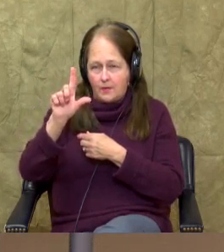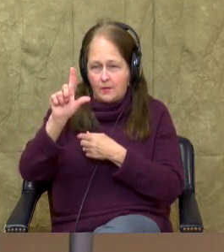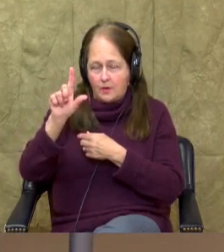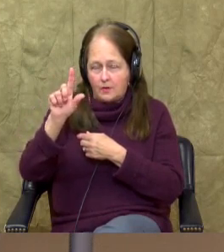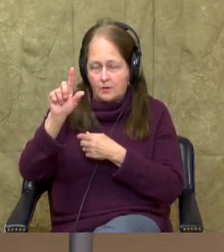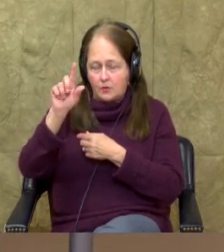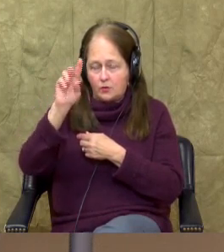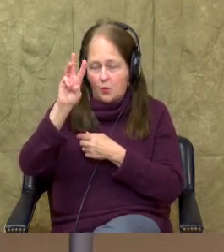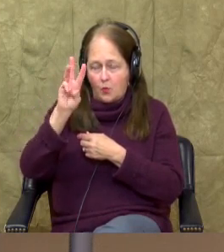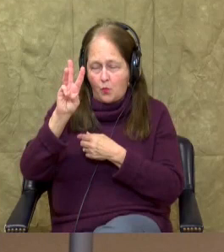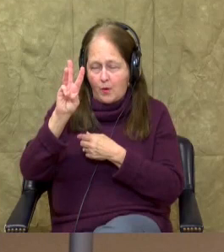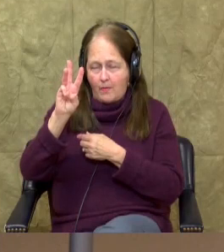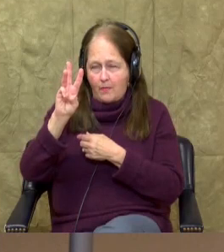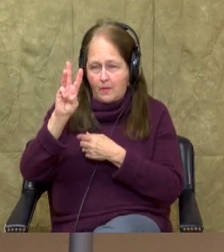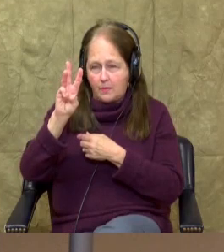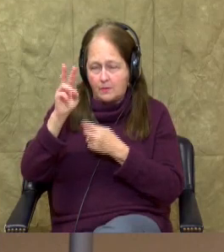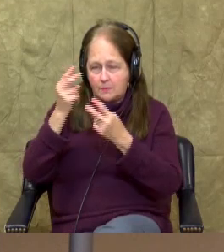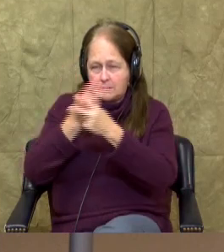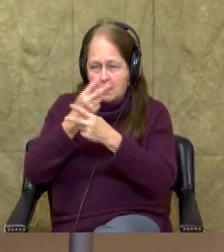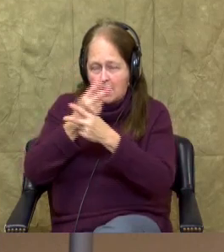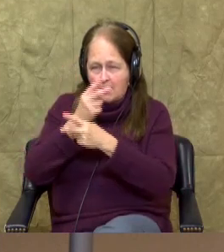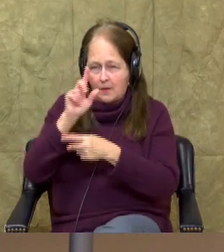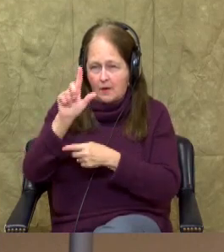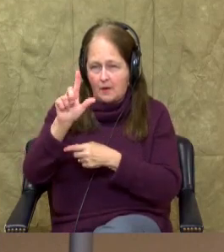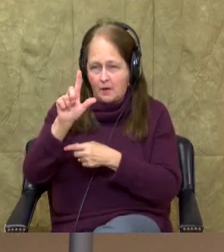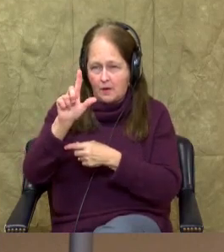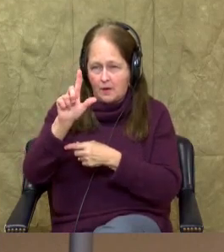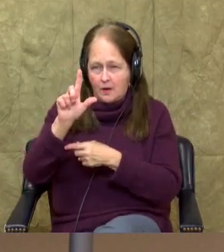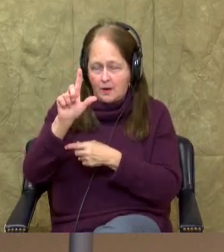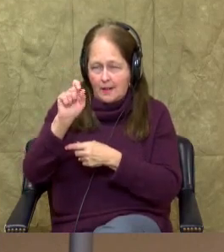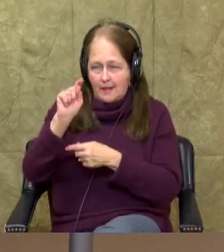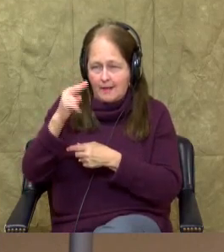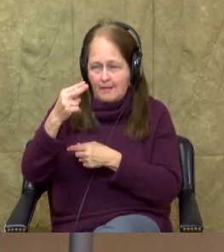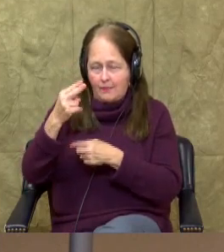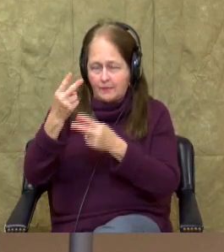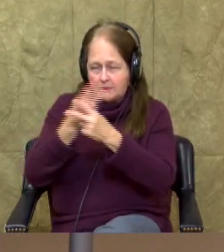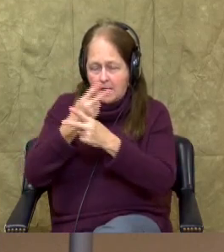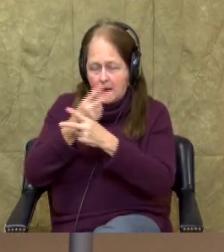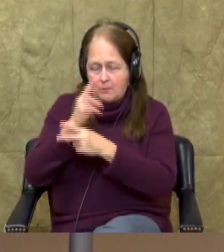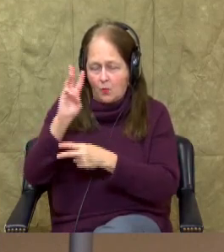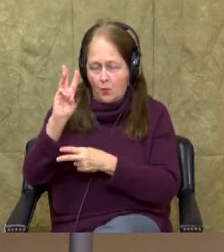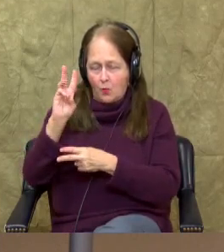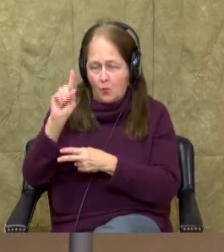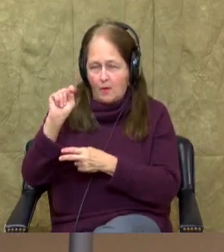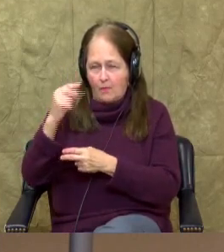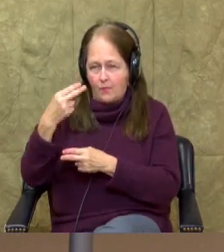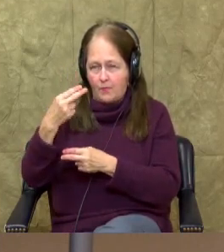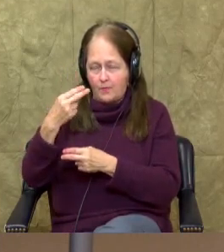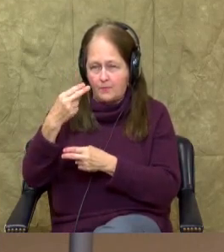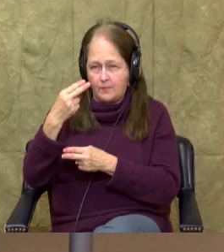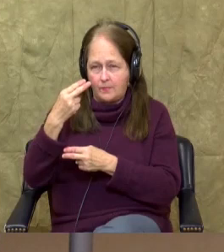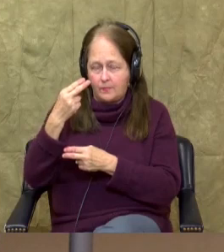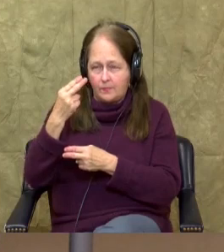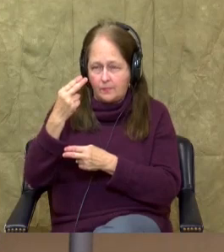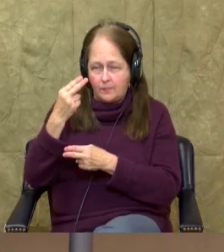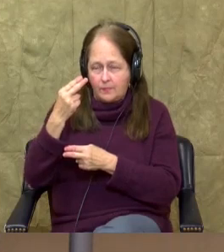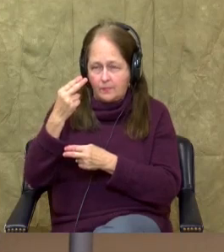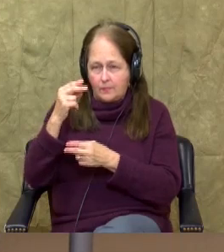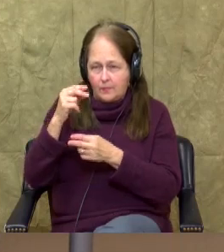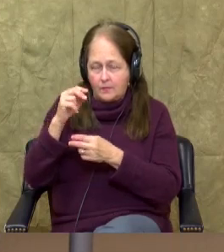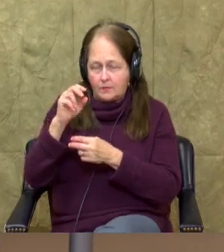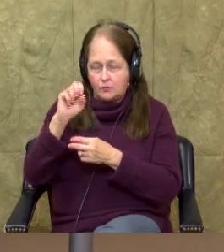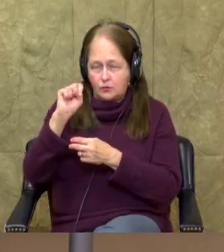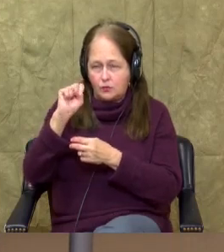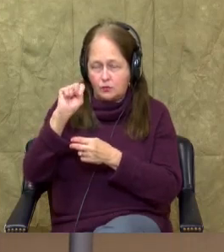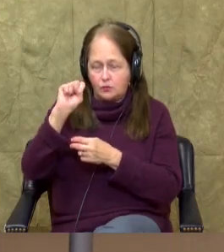times width. Okay, so that's two things you're multiplying together. That's where the square